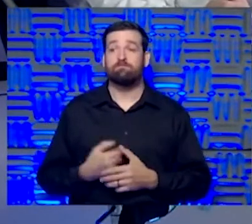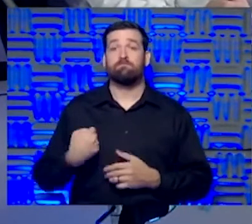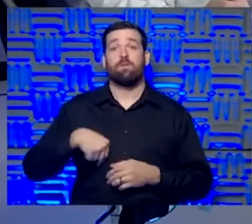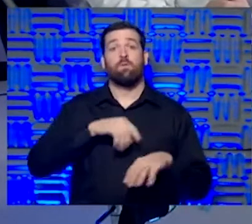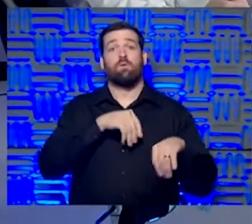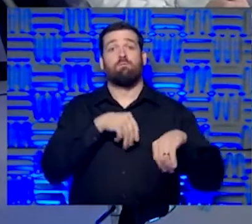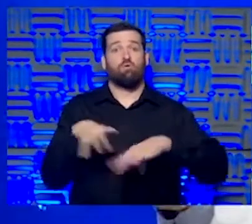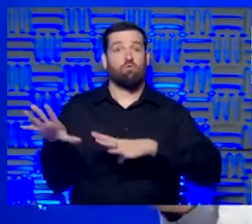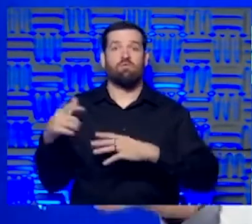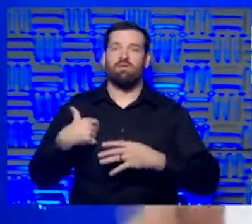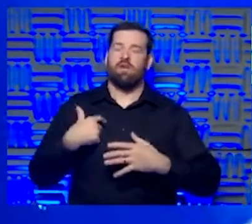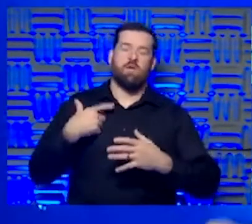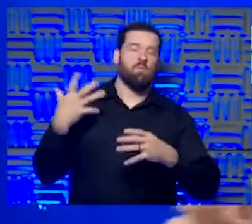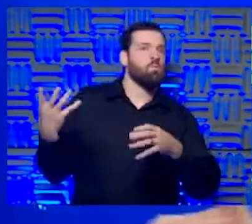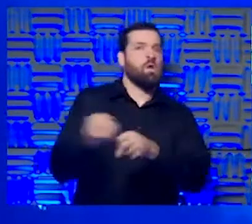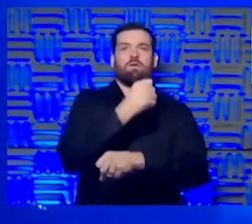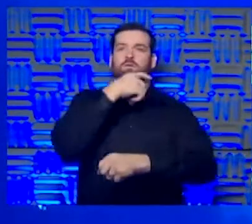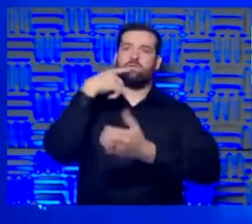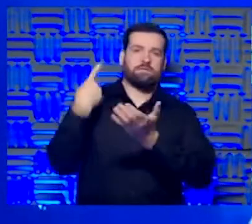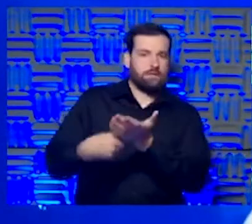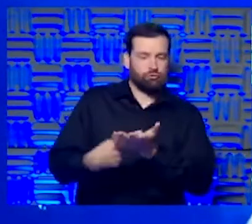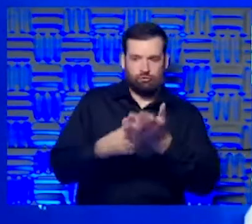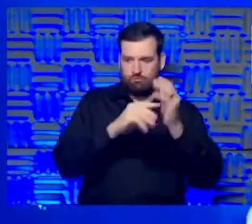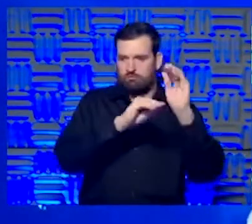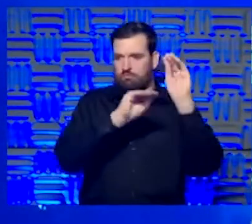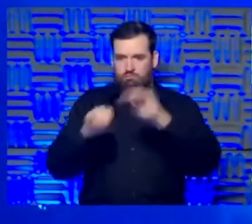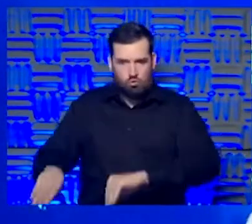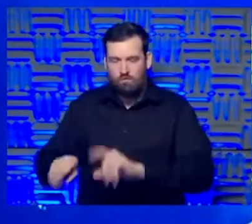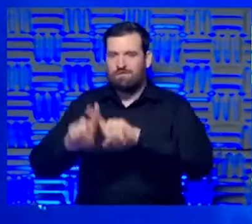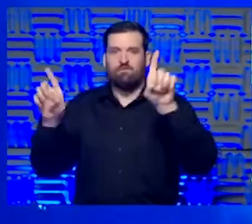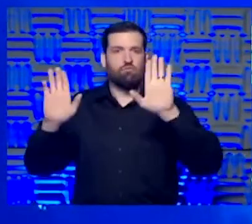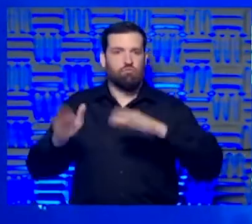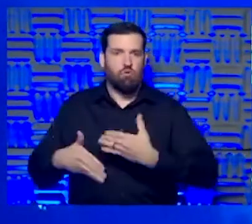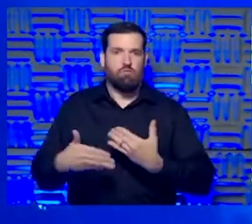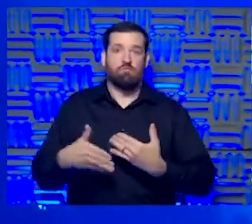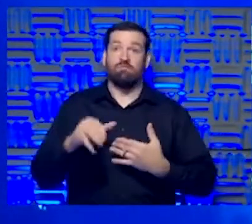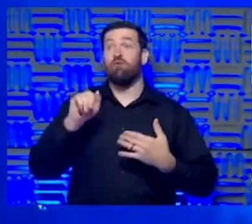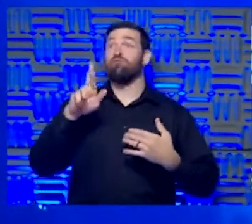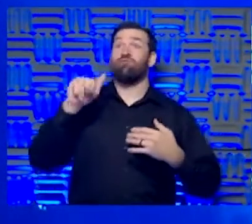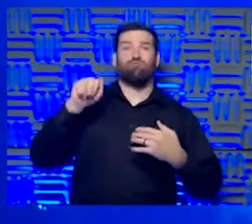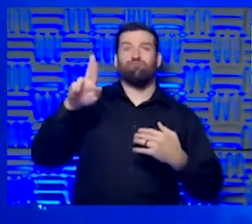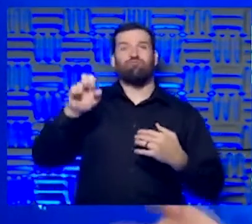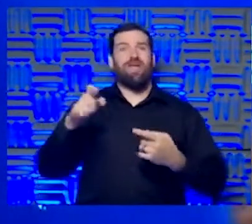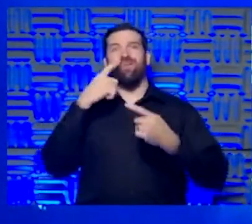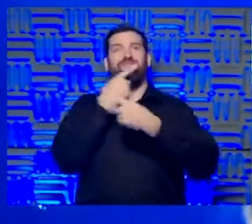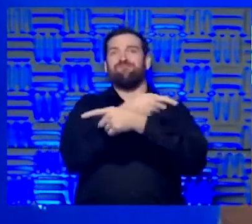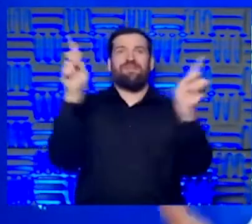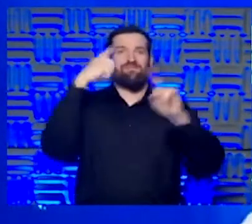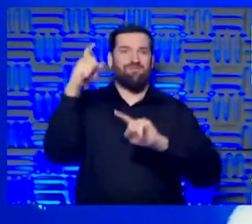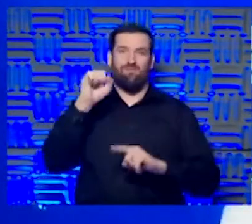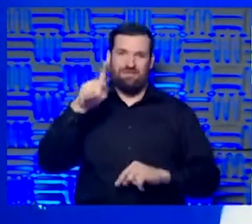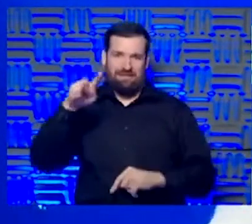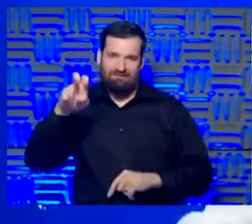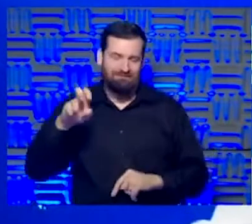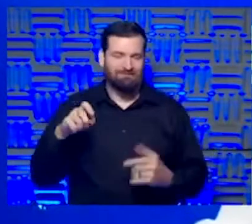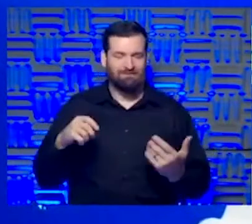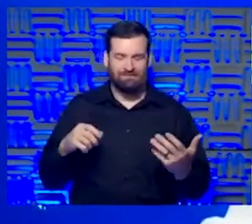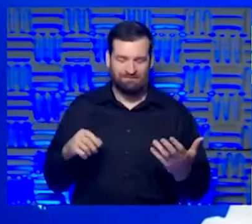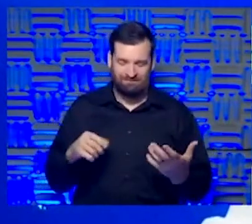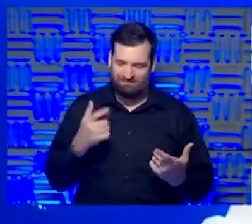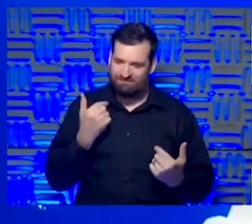I won this discussion finally. We got moved down to a different room, which is a rare victory for Steve. Right. It did take over the